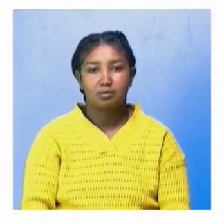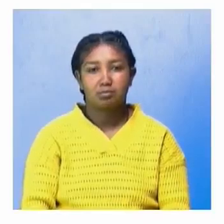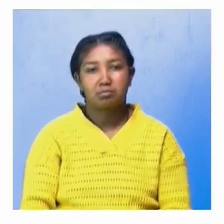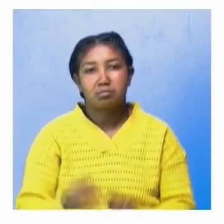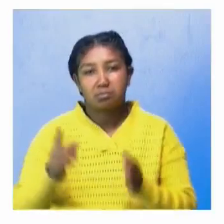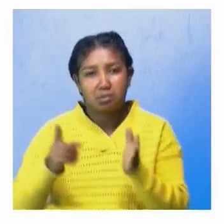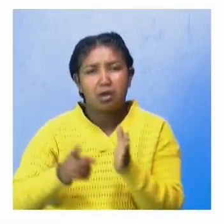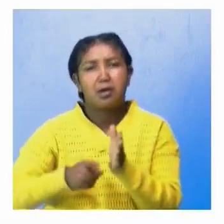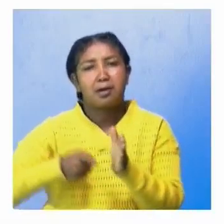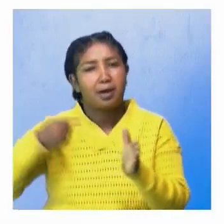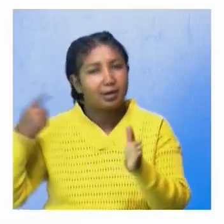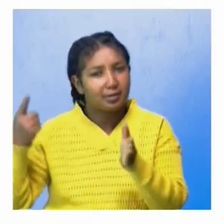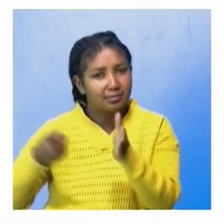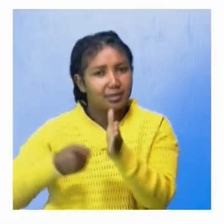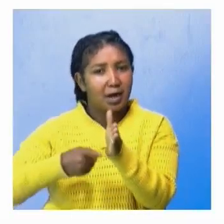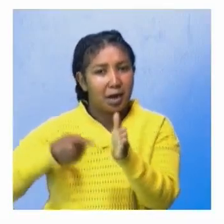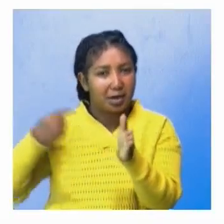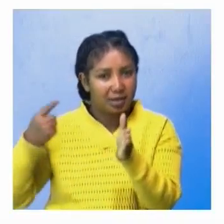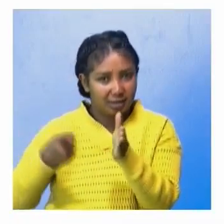rarely,